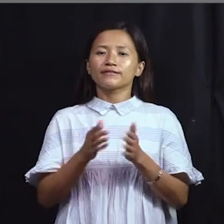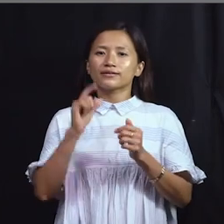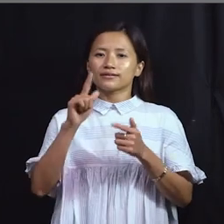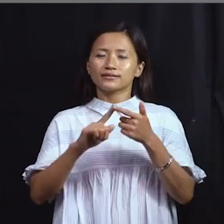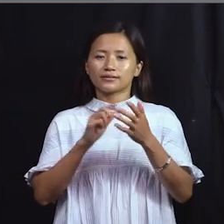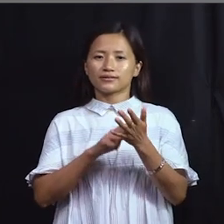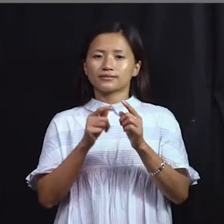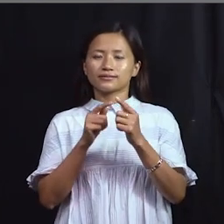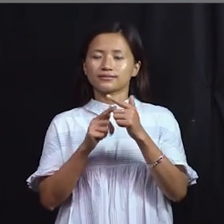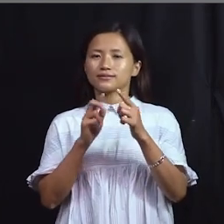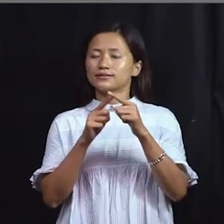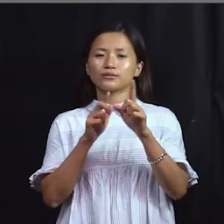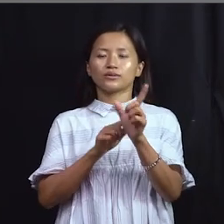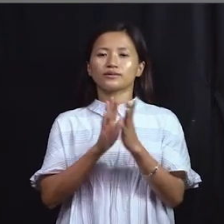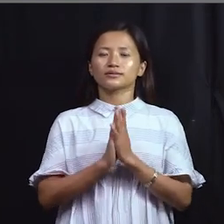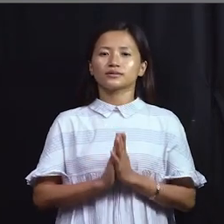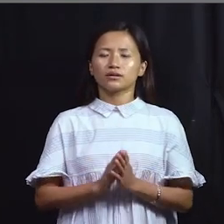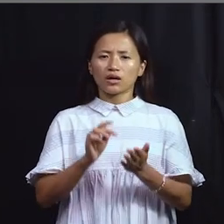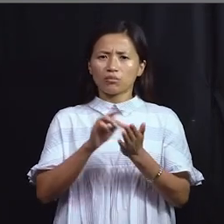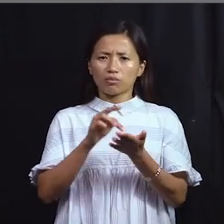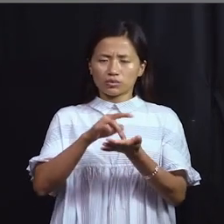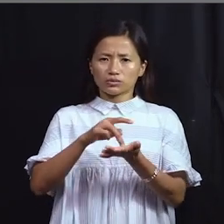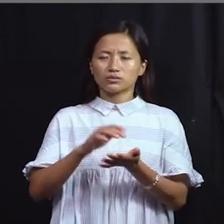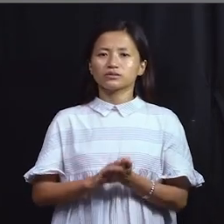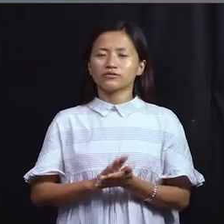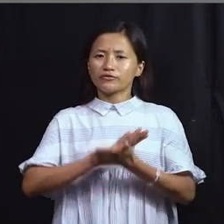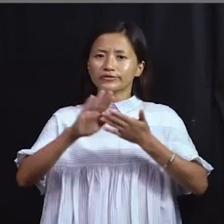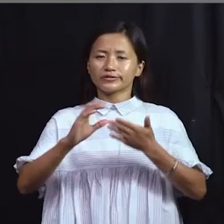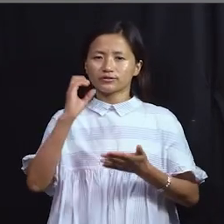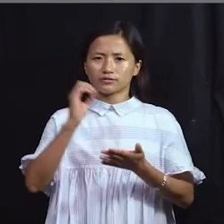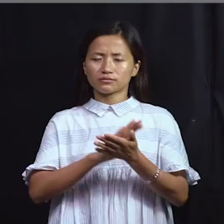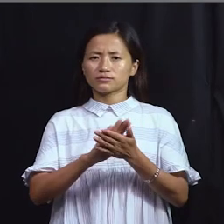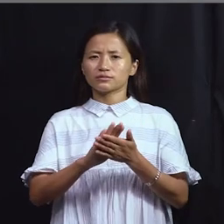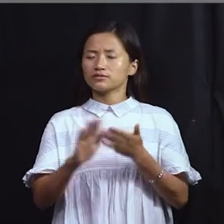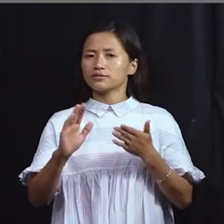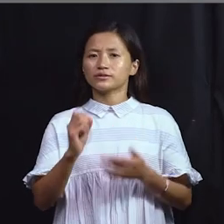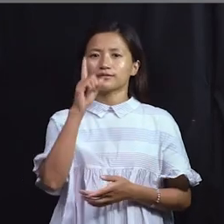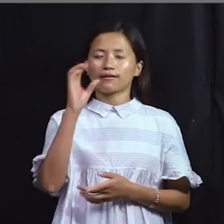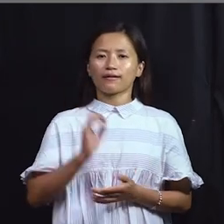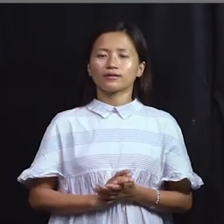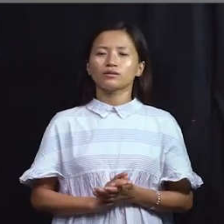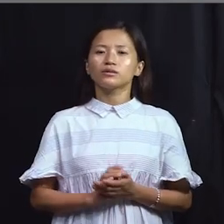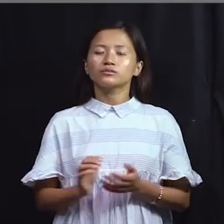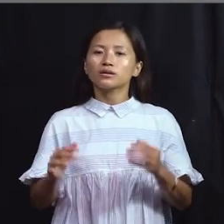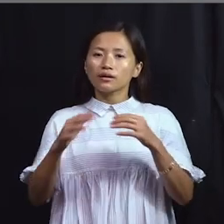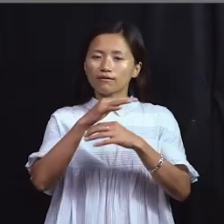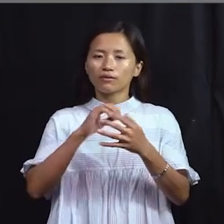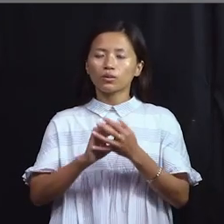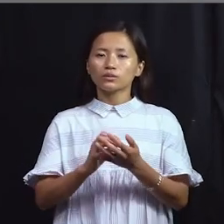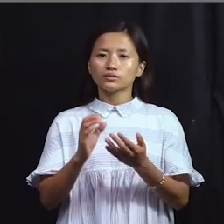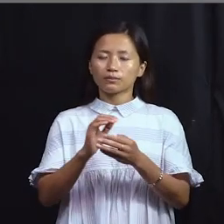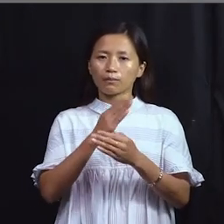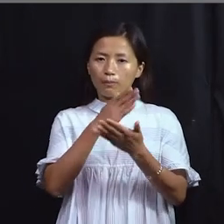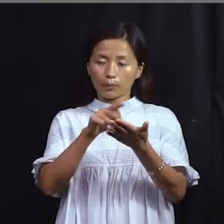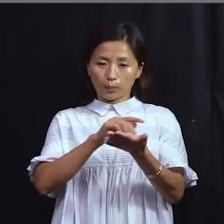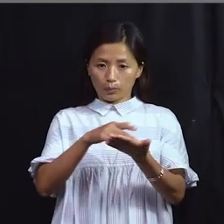lengthy. We are in no position to finish this chapter 10, but we will try to cover those portions which